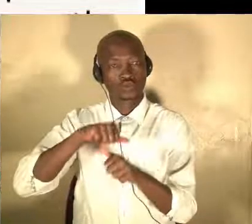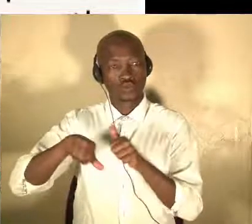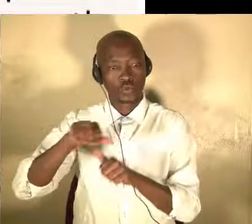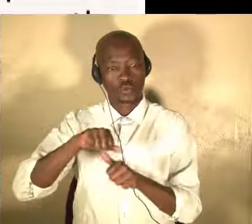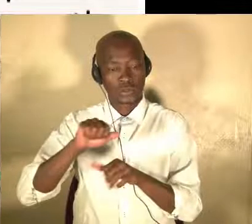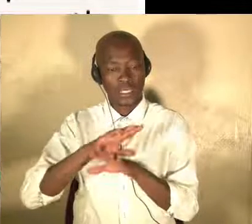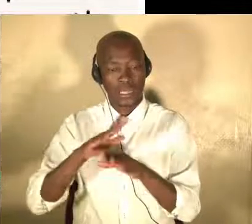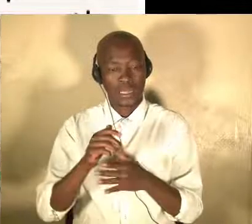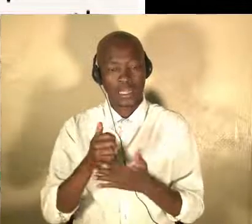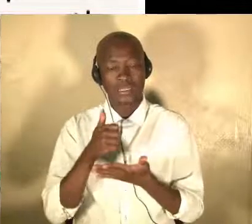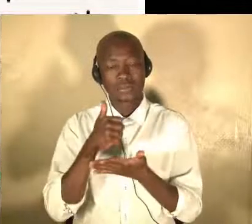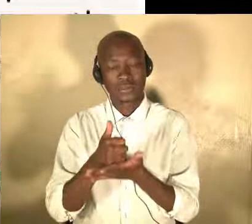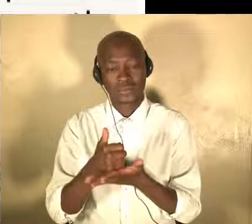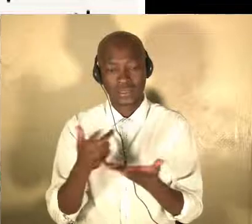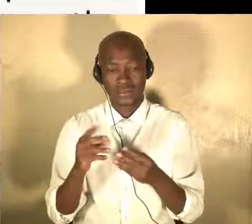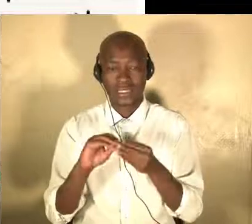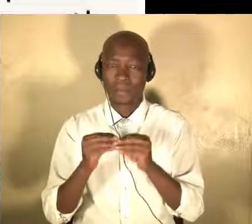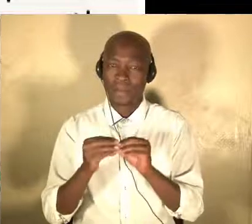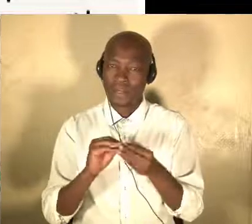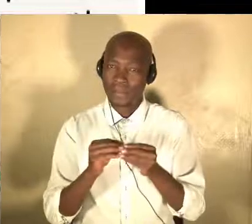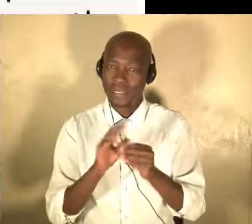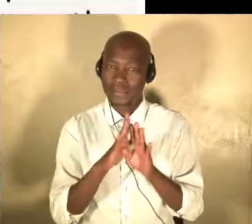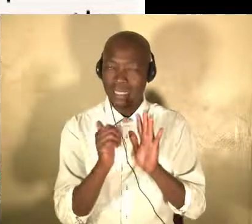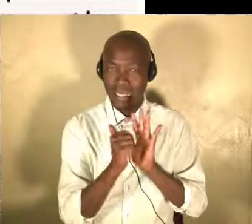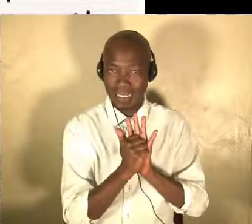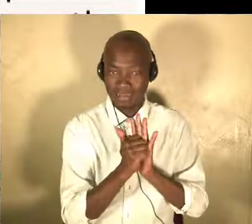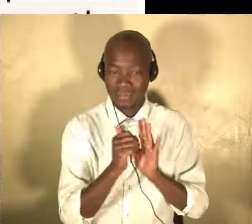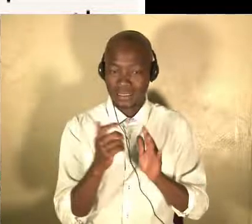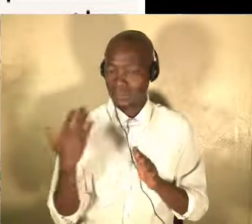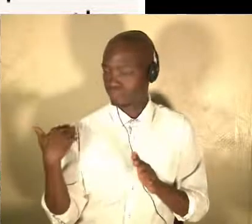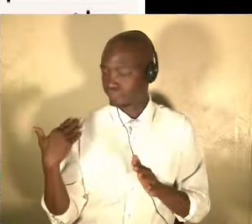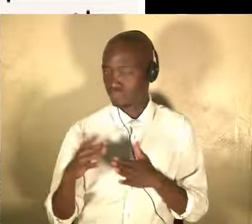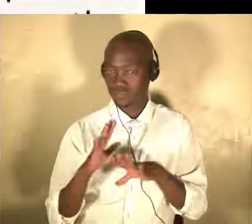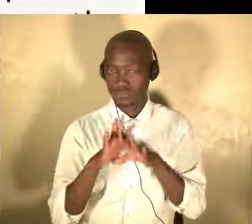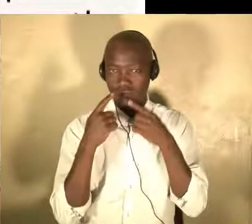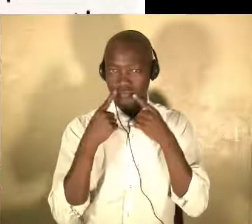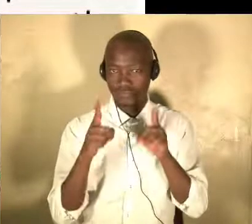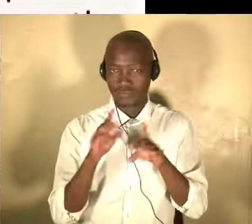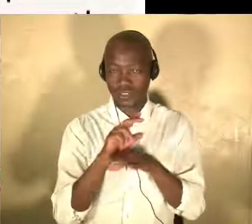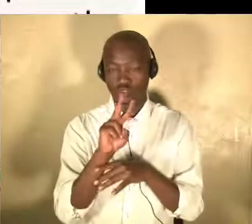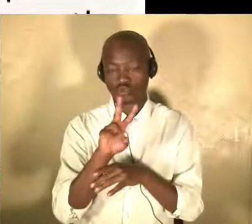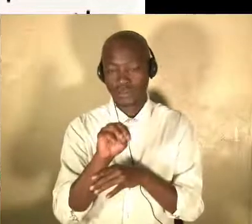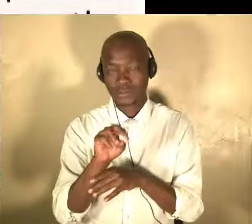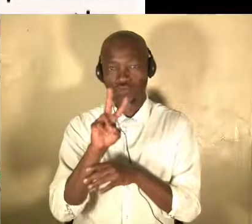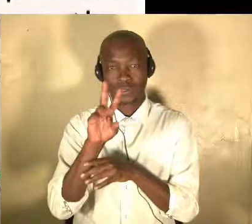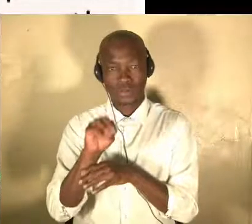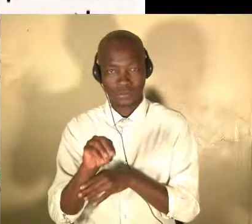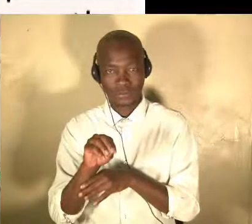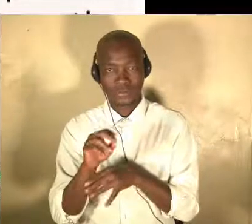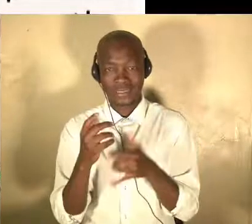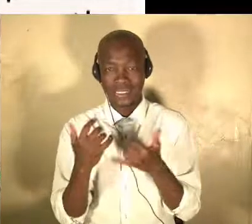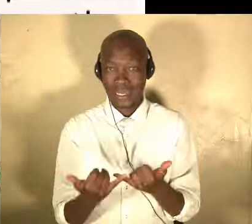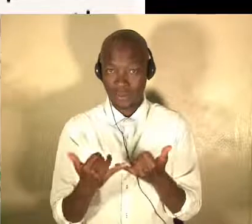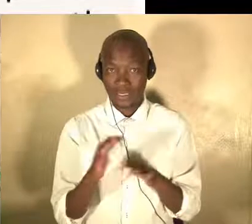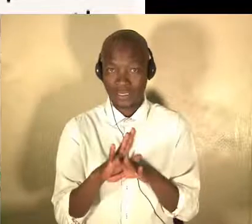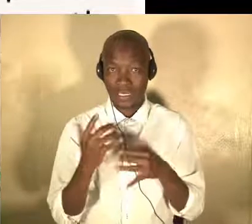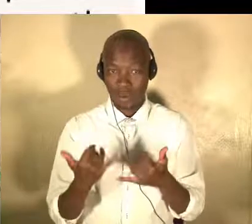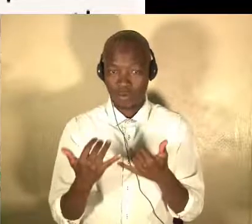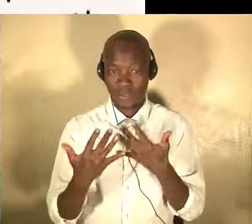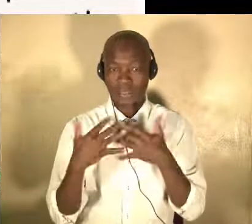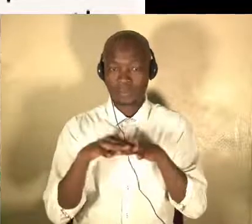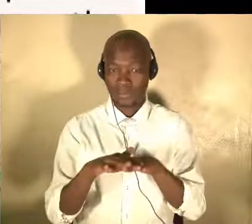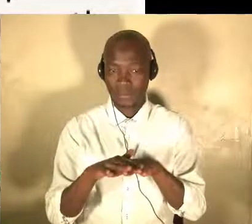Amendment Act that was recently proclaimed in 2020, which is currently being